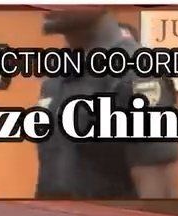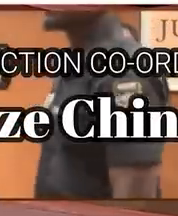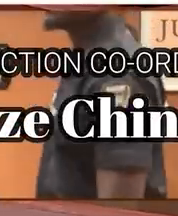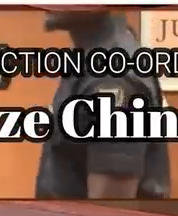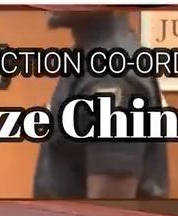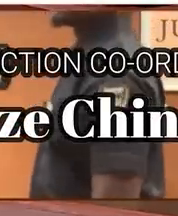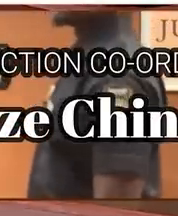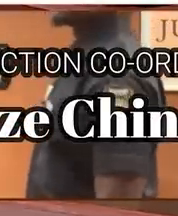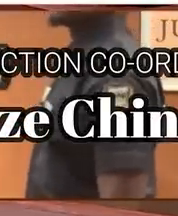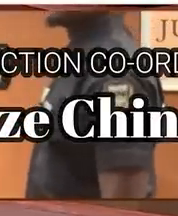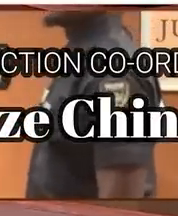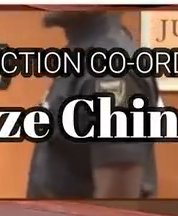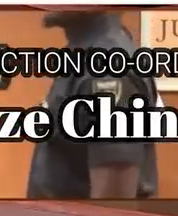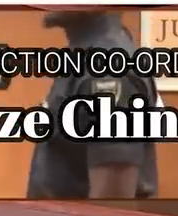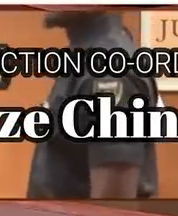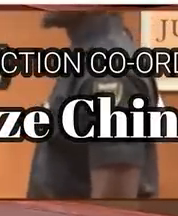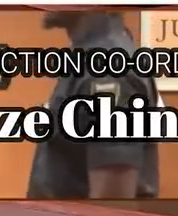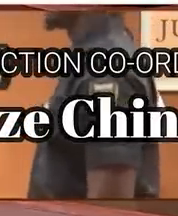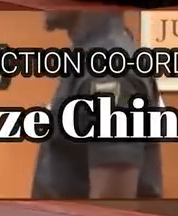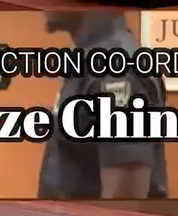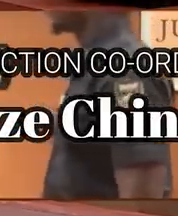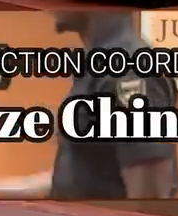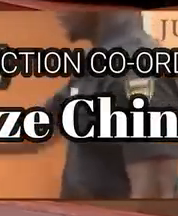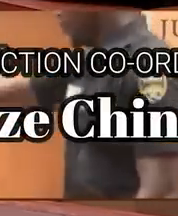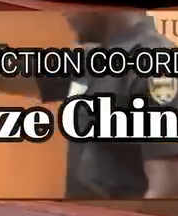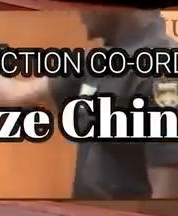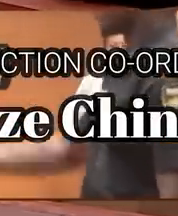want justice? Don't take laws into your hands.